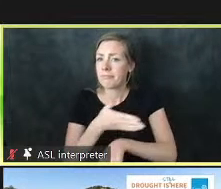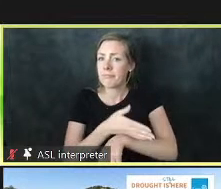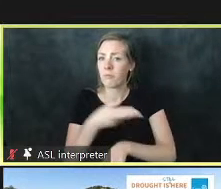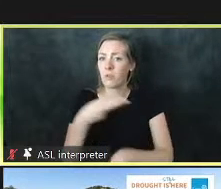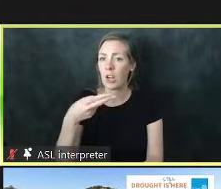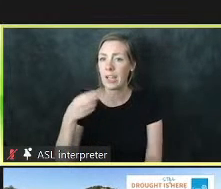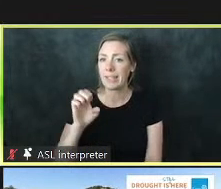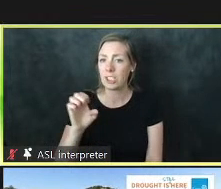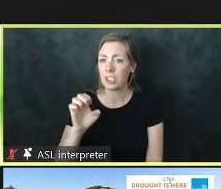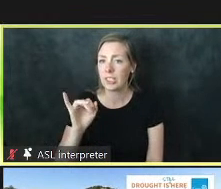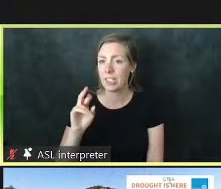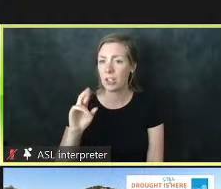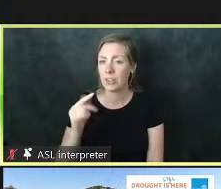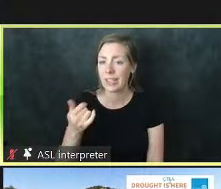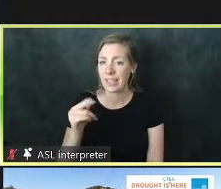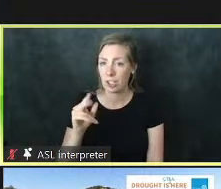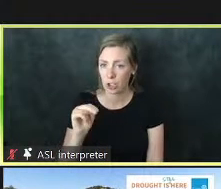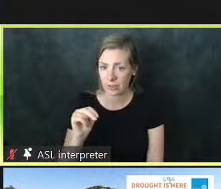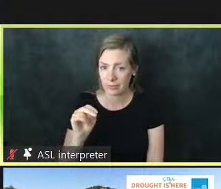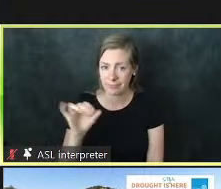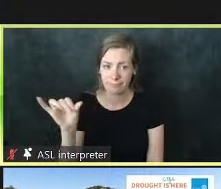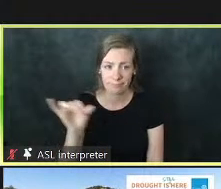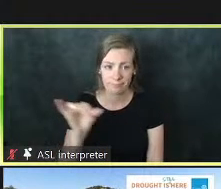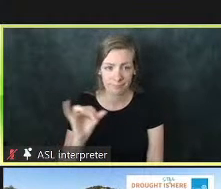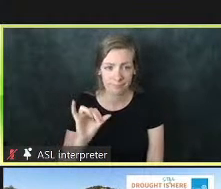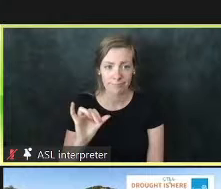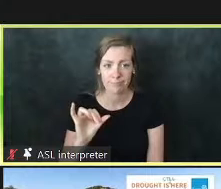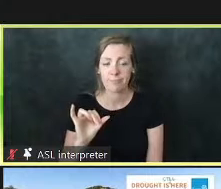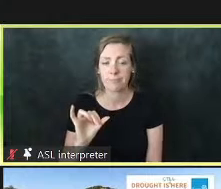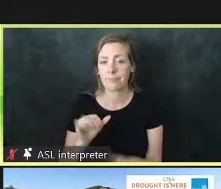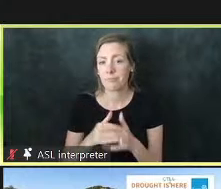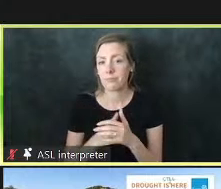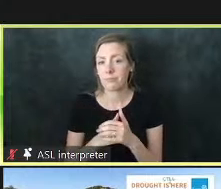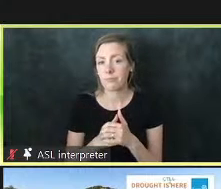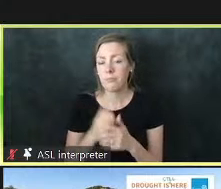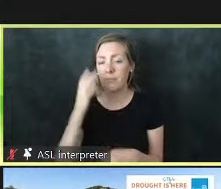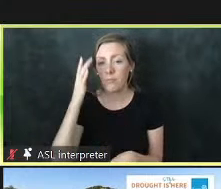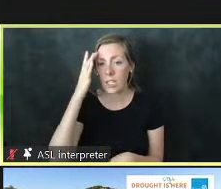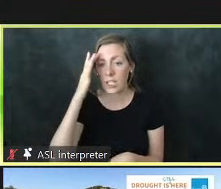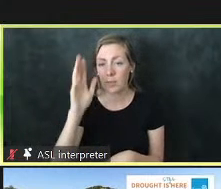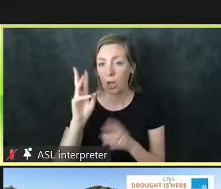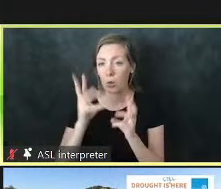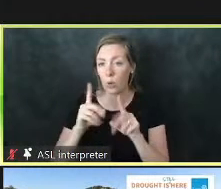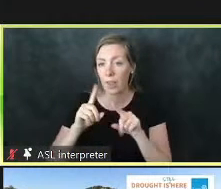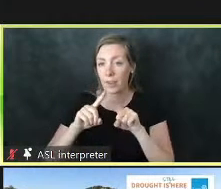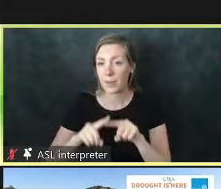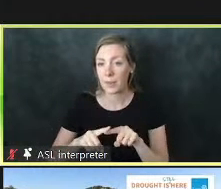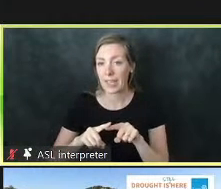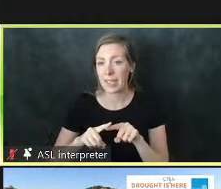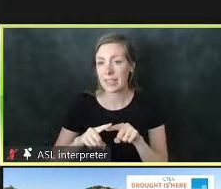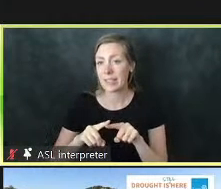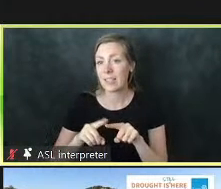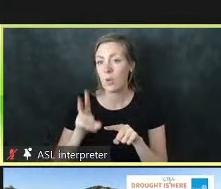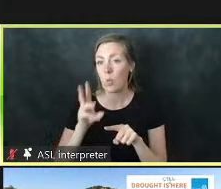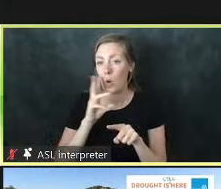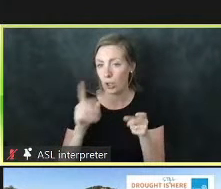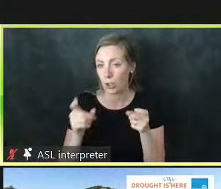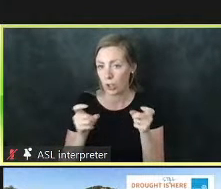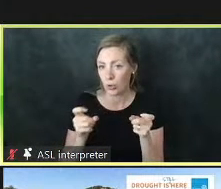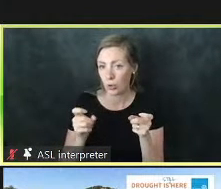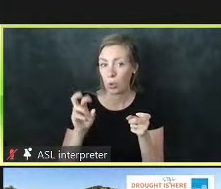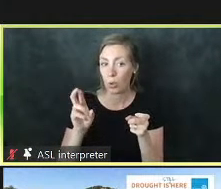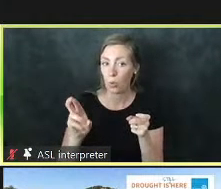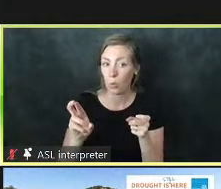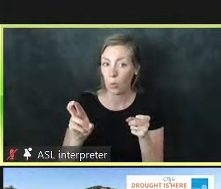efficiency irrigation, efectivos para la such sequía. as looking at smart weather-based irrigation controllers, Trate de mejorar